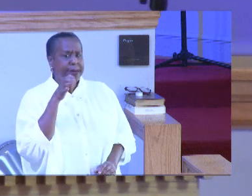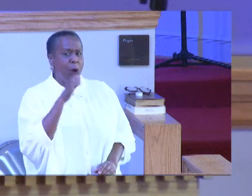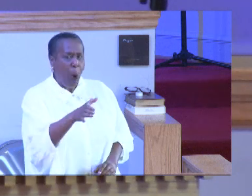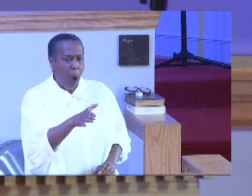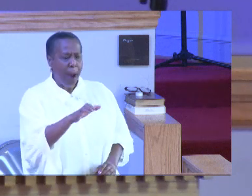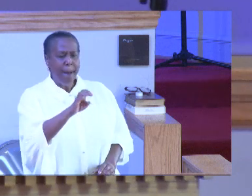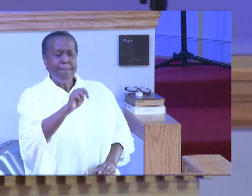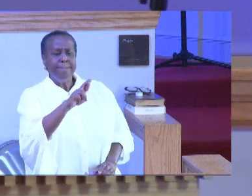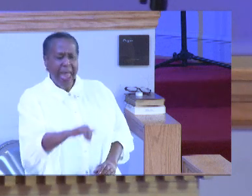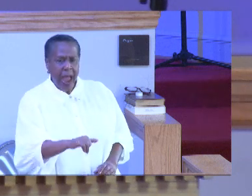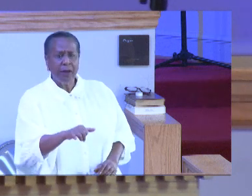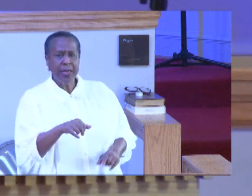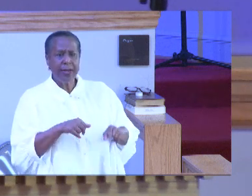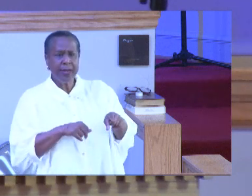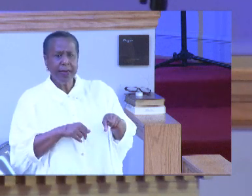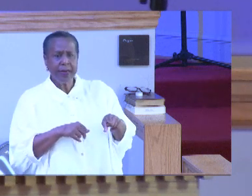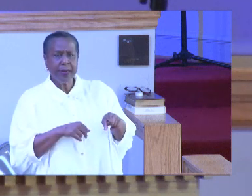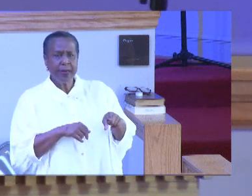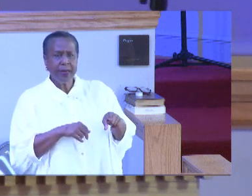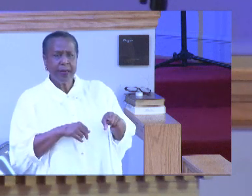Mary.